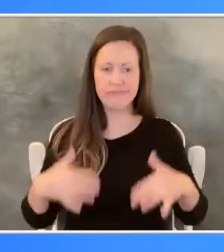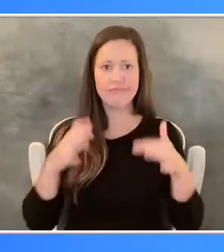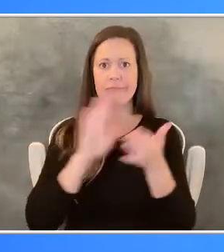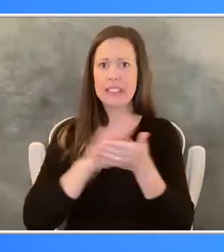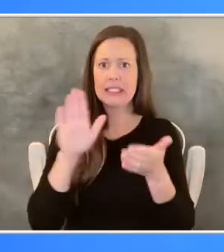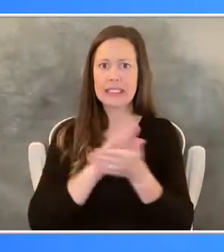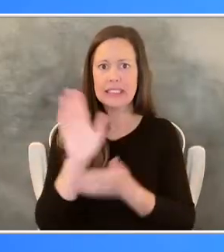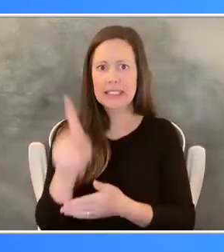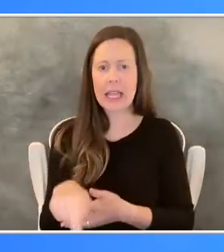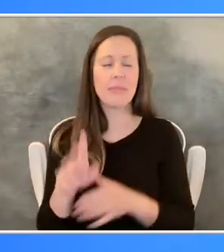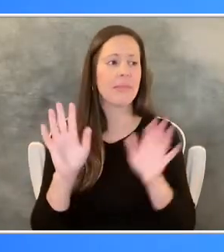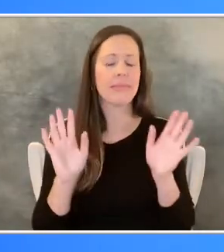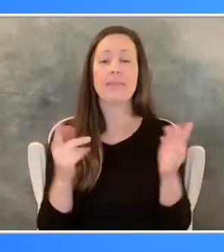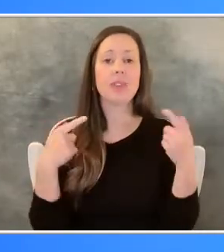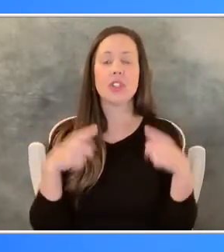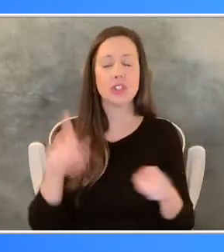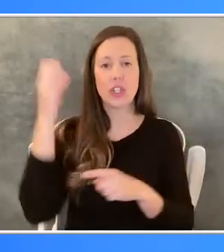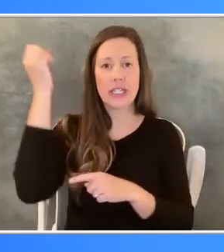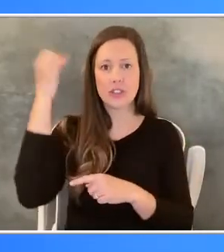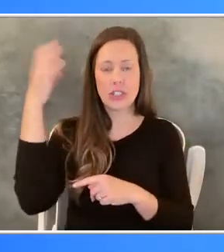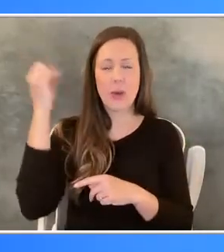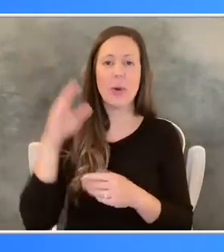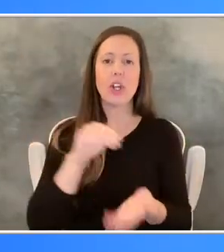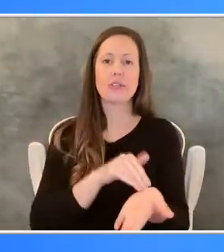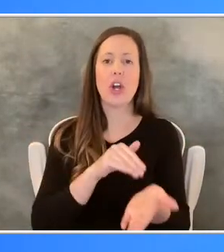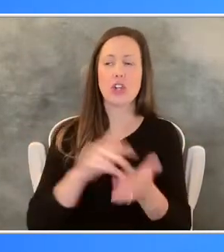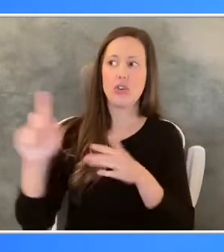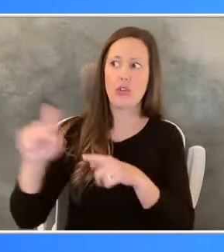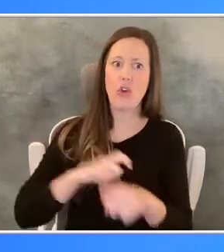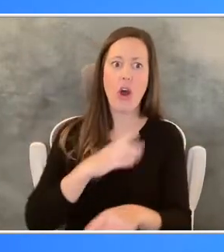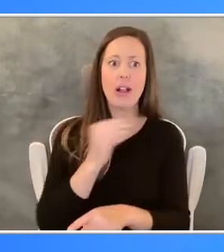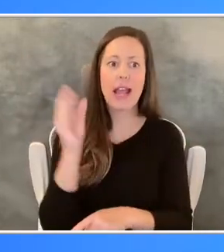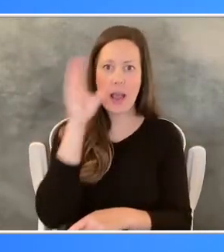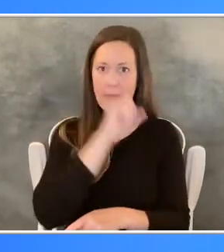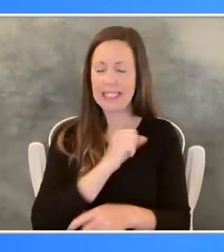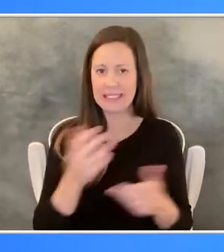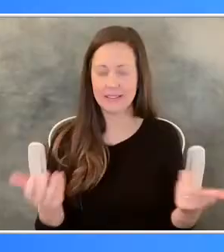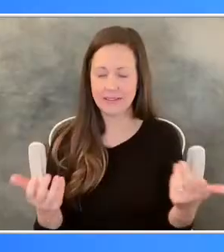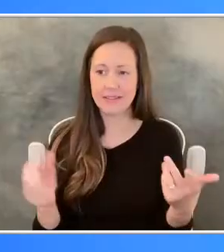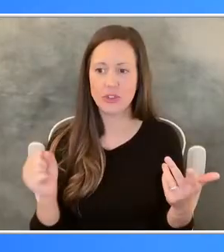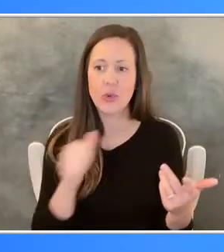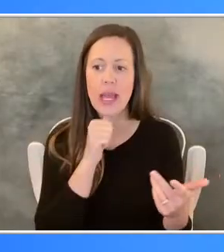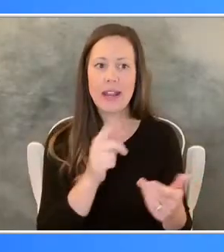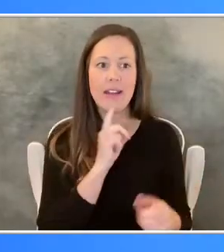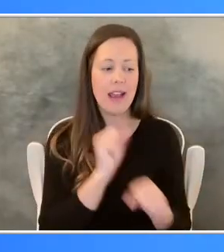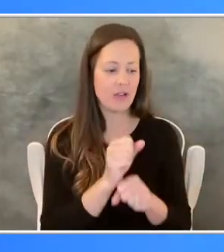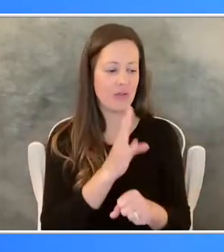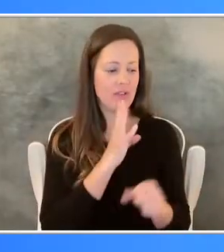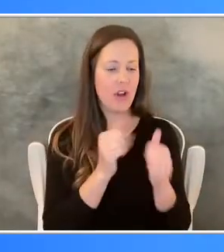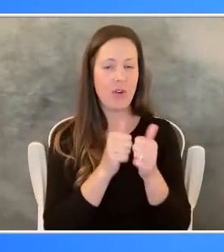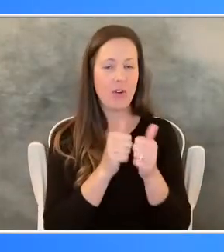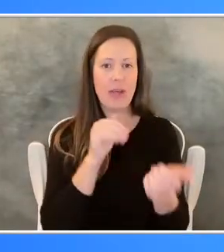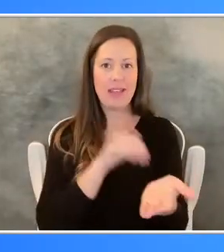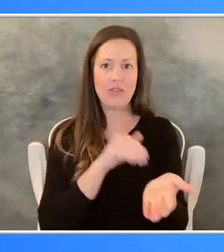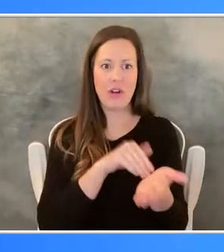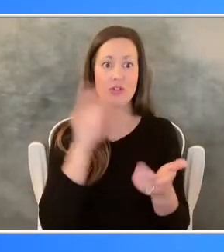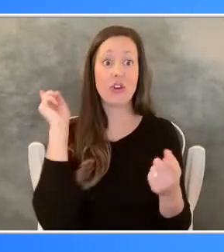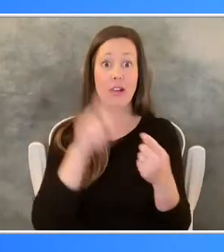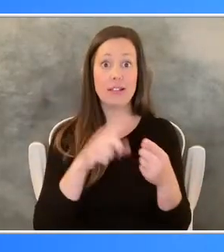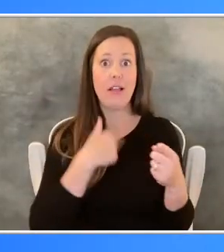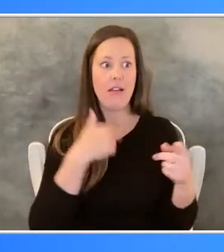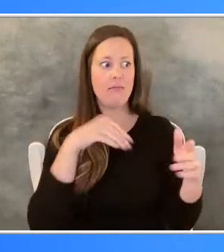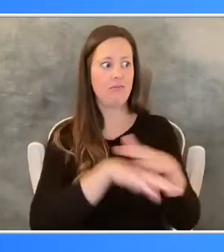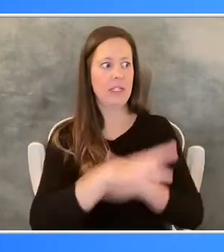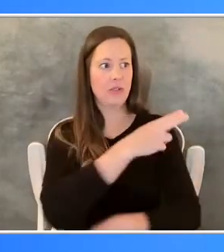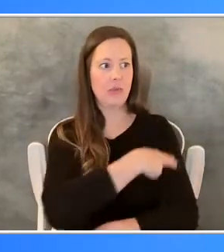shower, the doctor called, and I missed the call. So I didn't actually talk to a doctor until I was admitted to the hospital. And